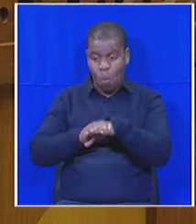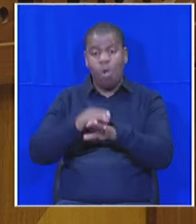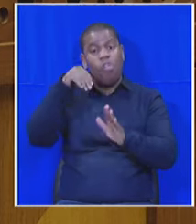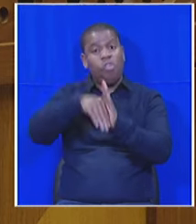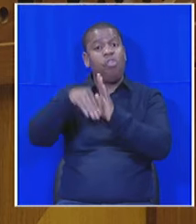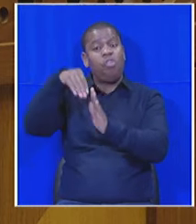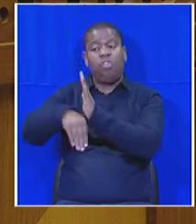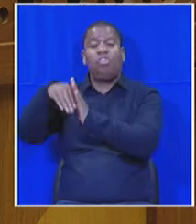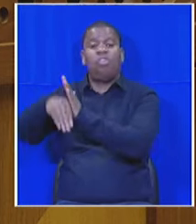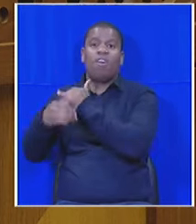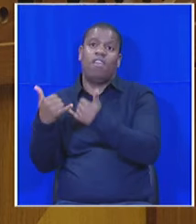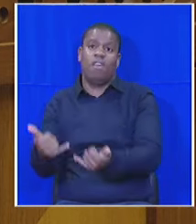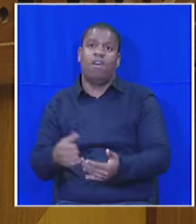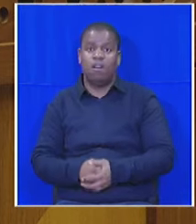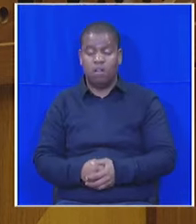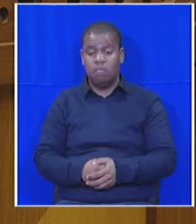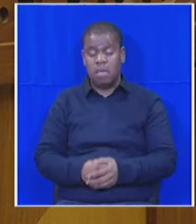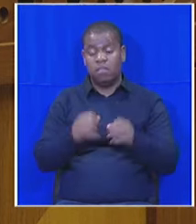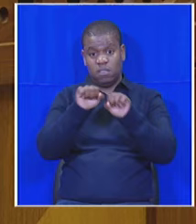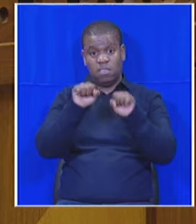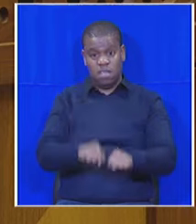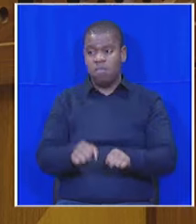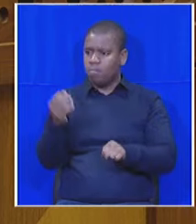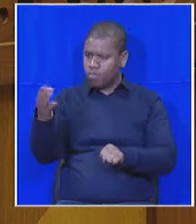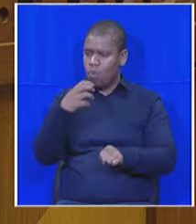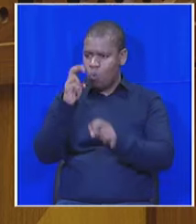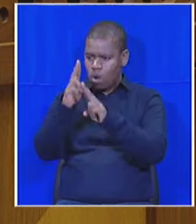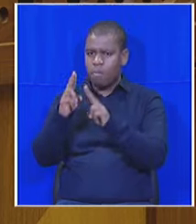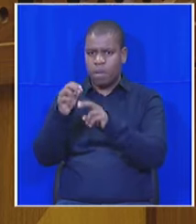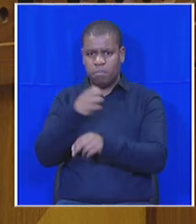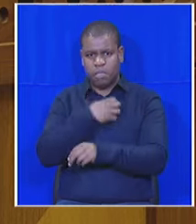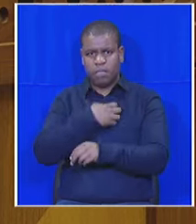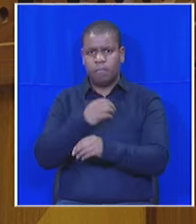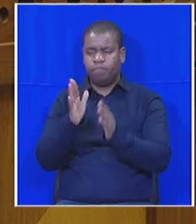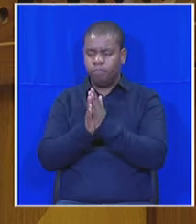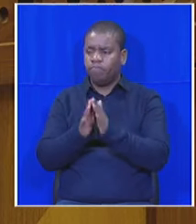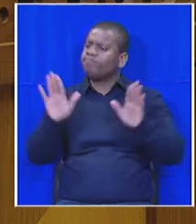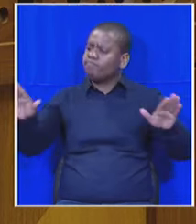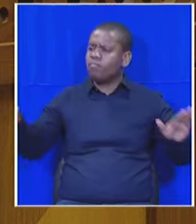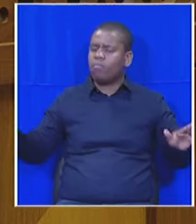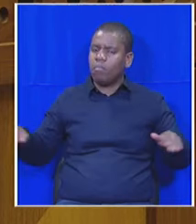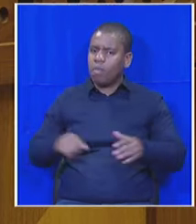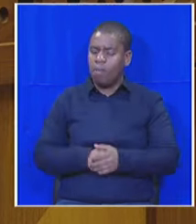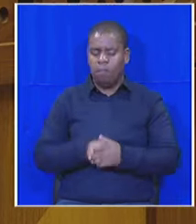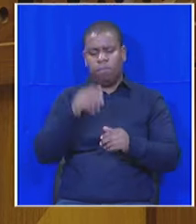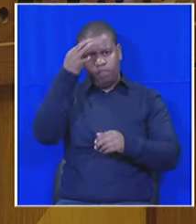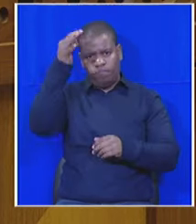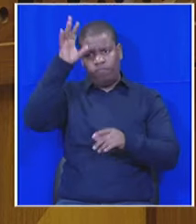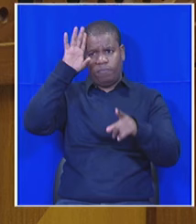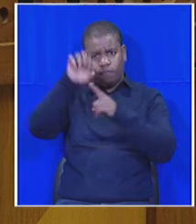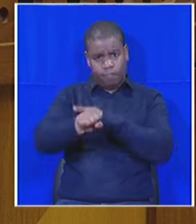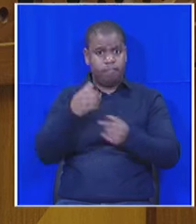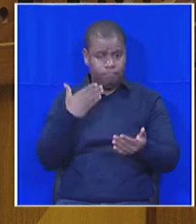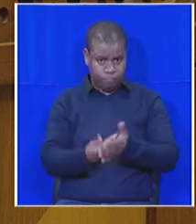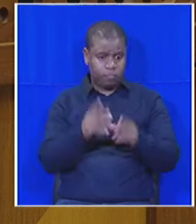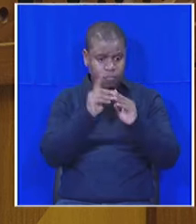South Africa. What system is the honorable minister using Order, to honorable implement members. and see this dream come true? The